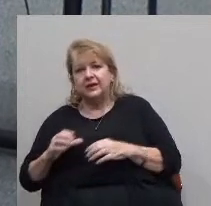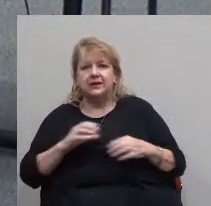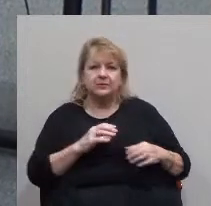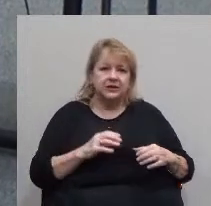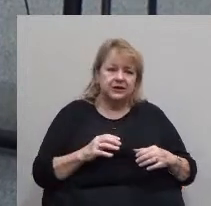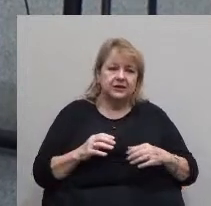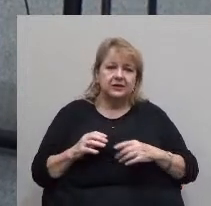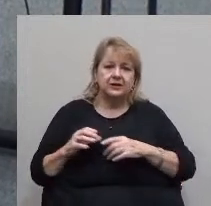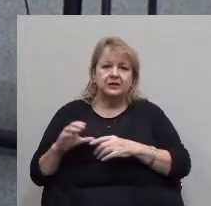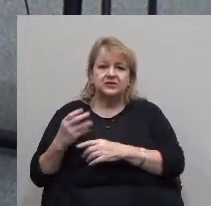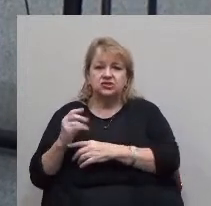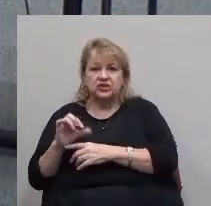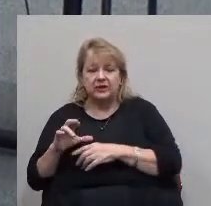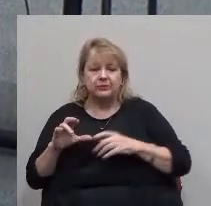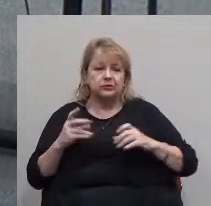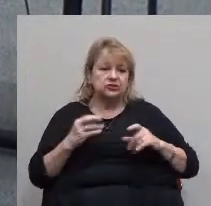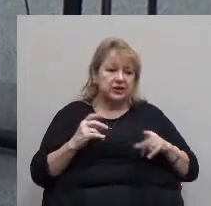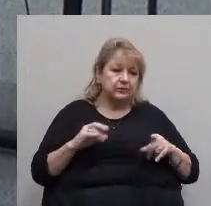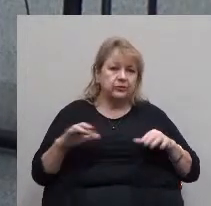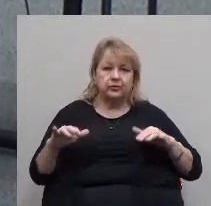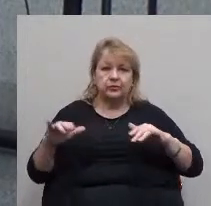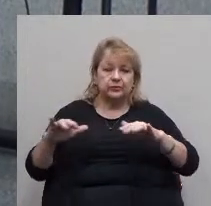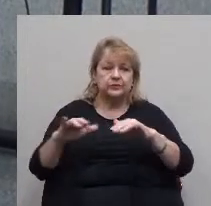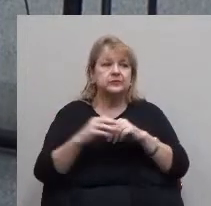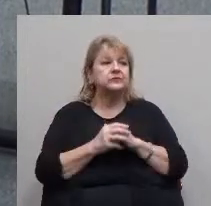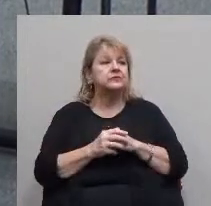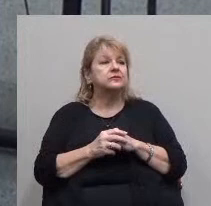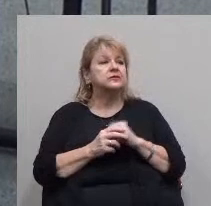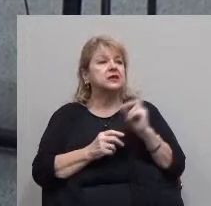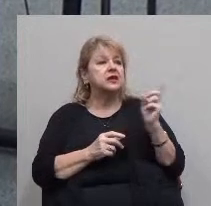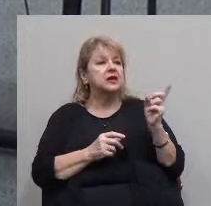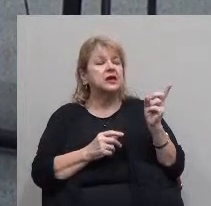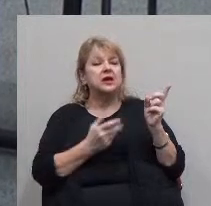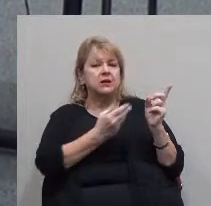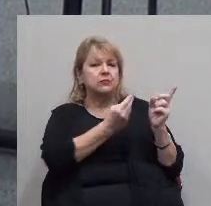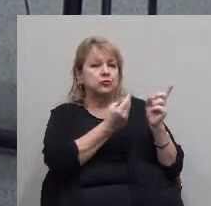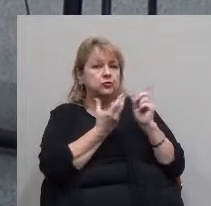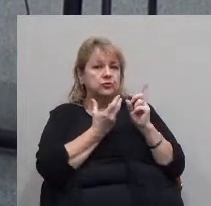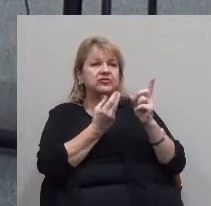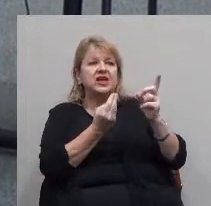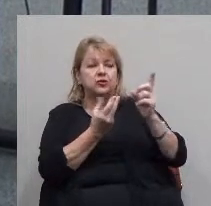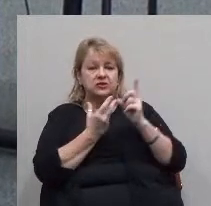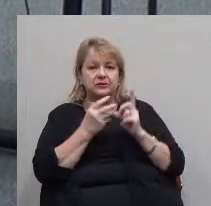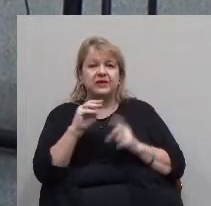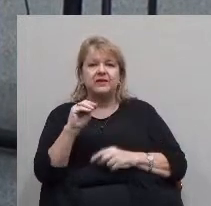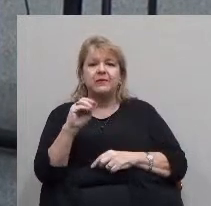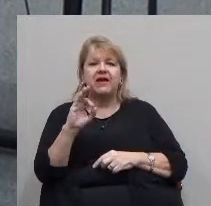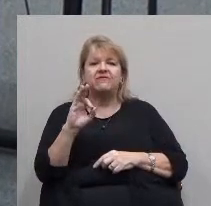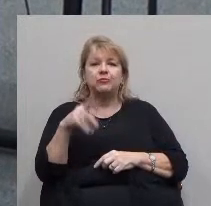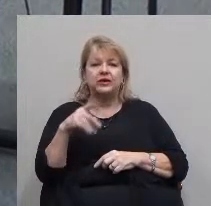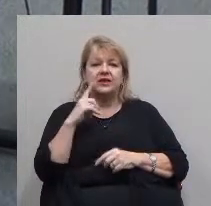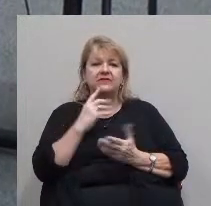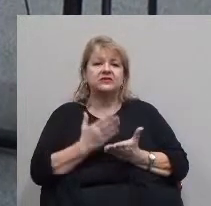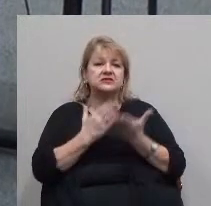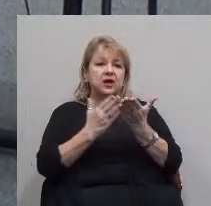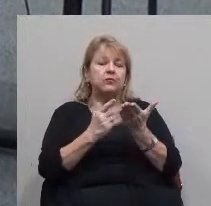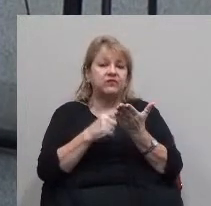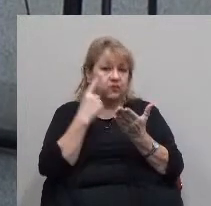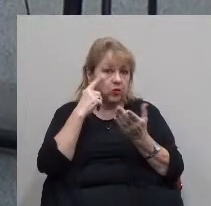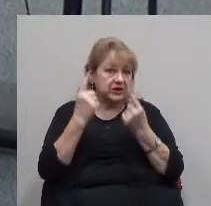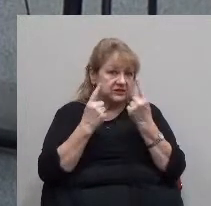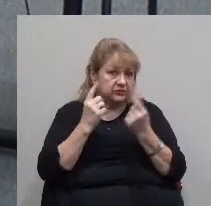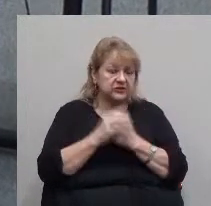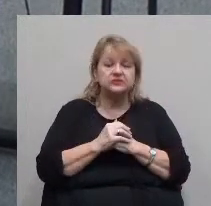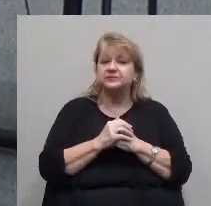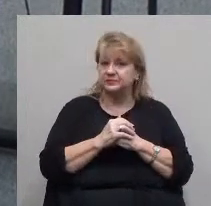Senate staff usually lets us know when the MFP is going to be up for Yes, consideration. they usually let us, Before because